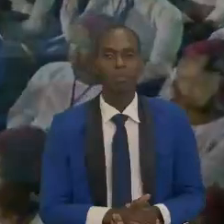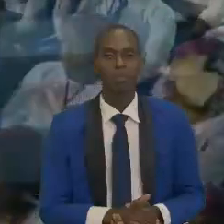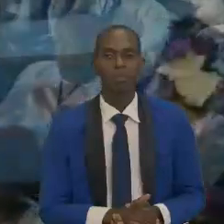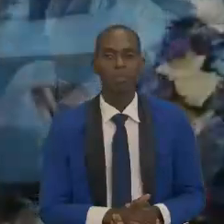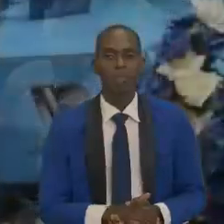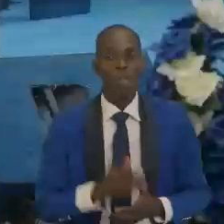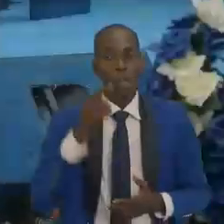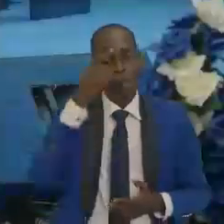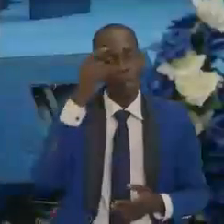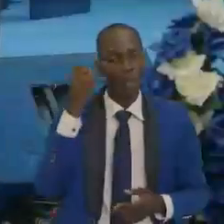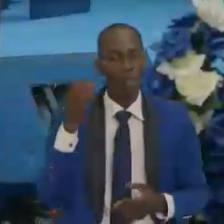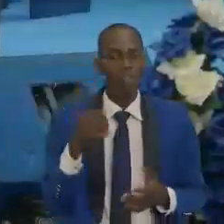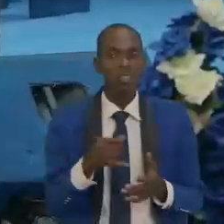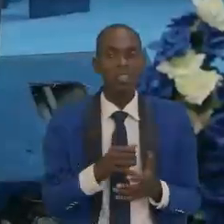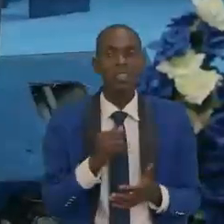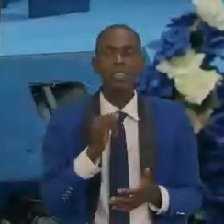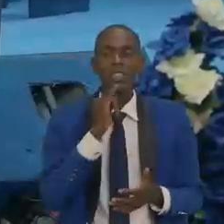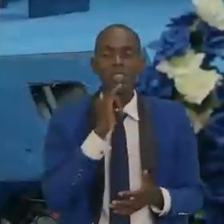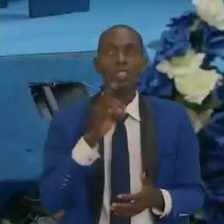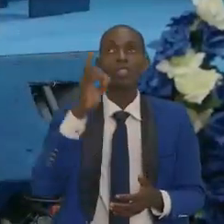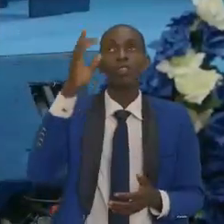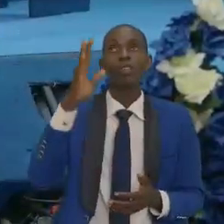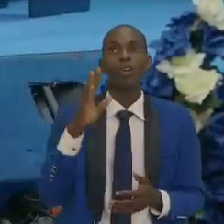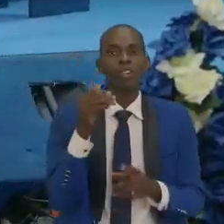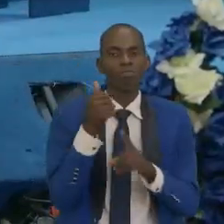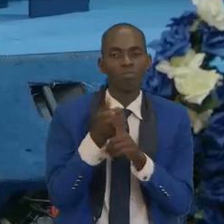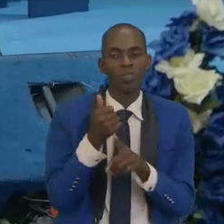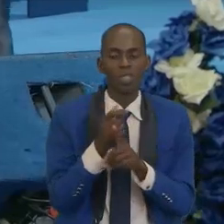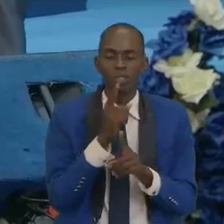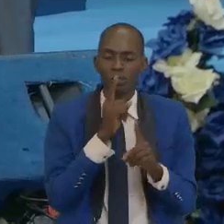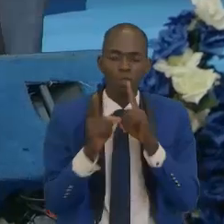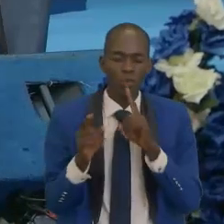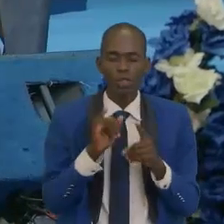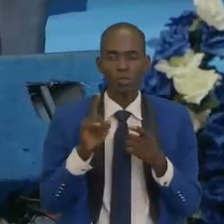Because it is God himself speaking to you.